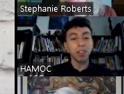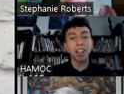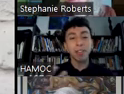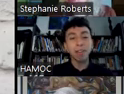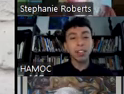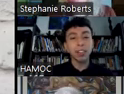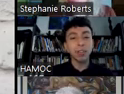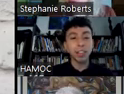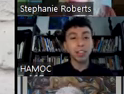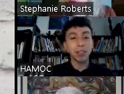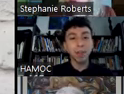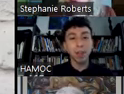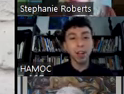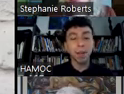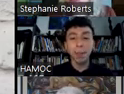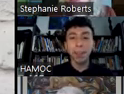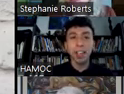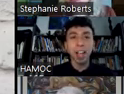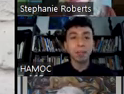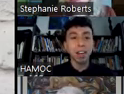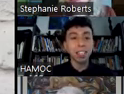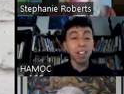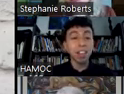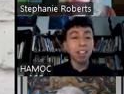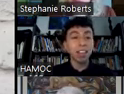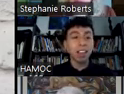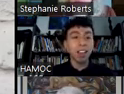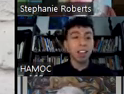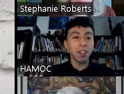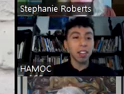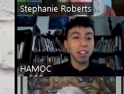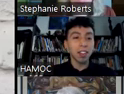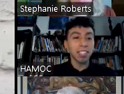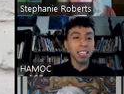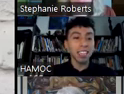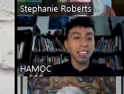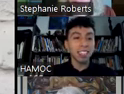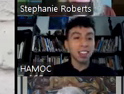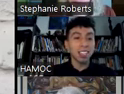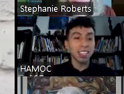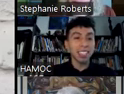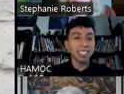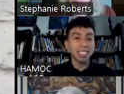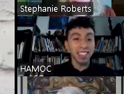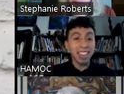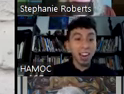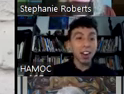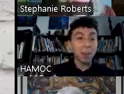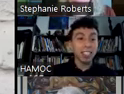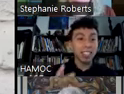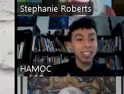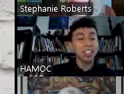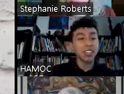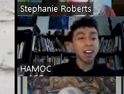emotion and facial features from Donatella, you know, you can see that sun is